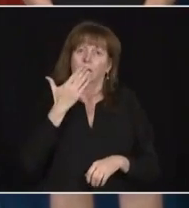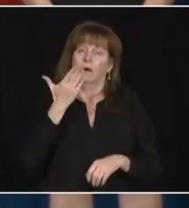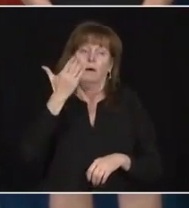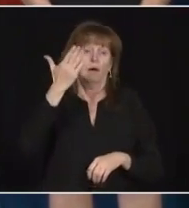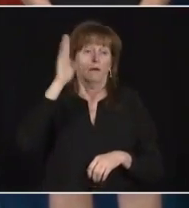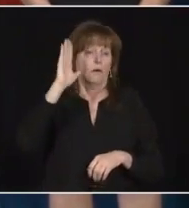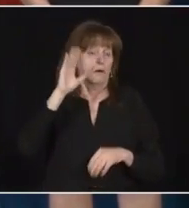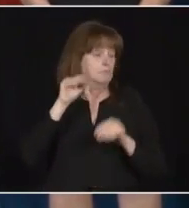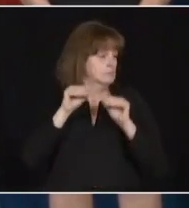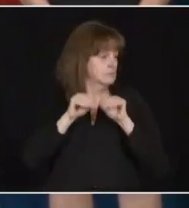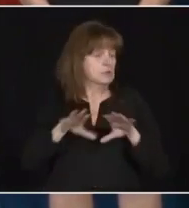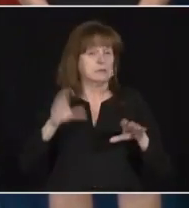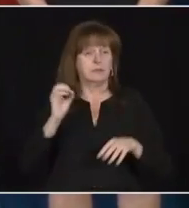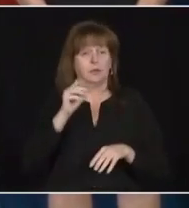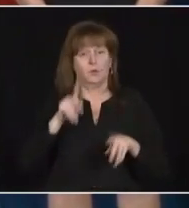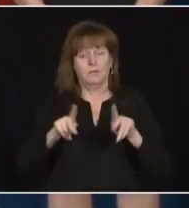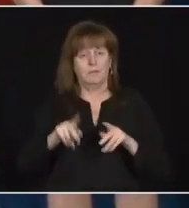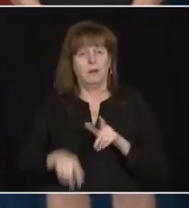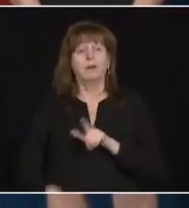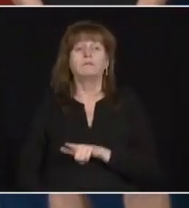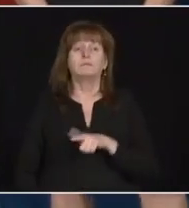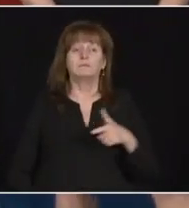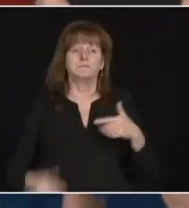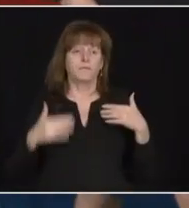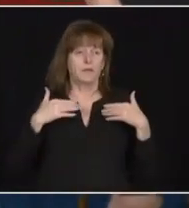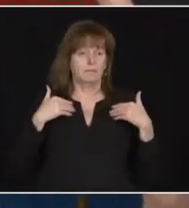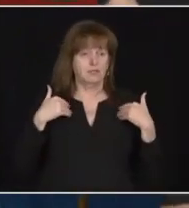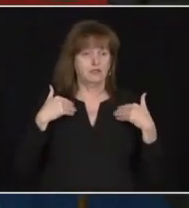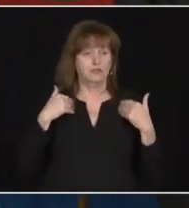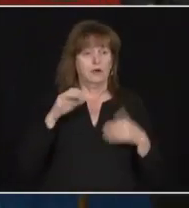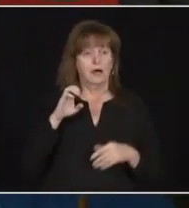Ontario. I'll pass it over to Deputy Premier. Thank you.